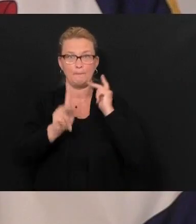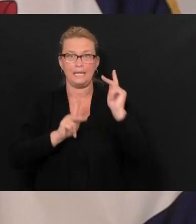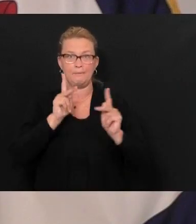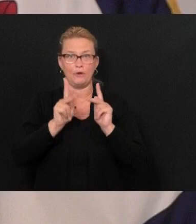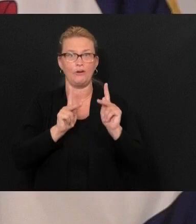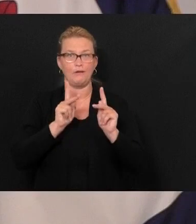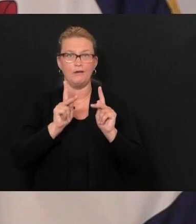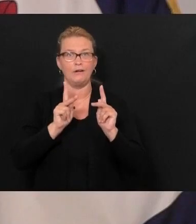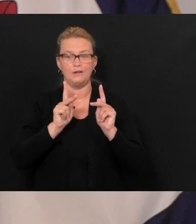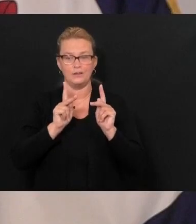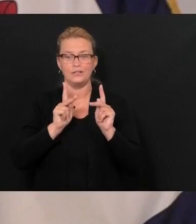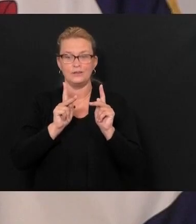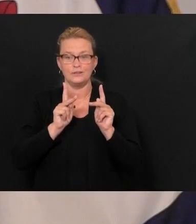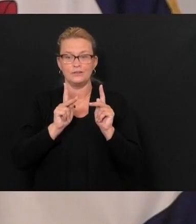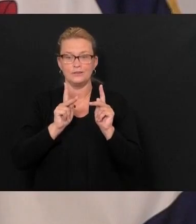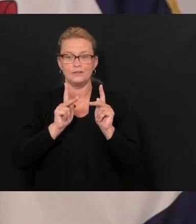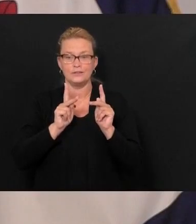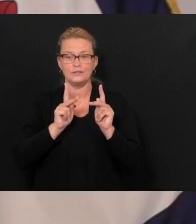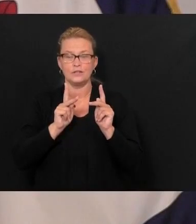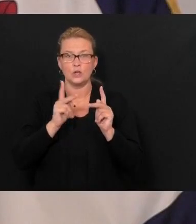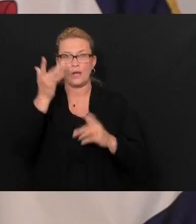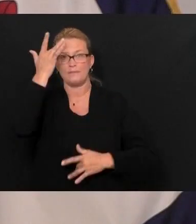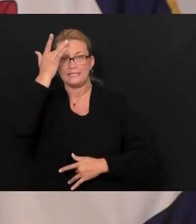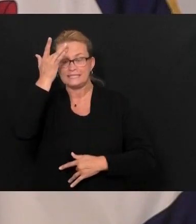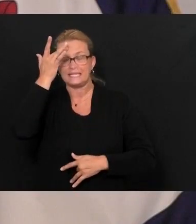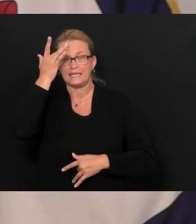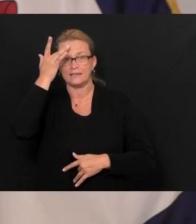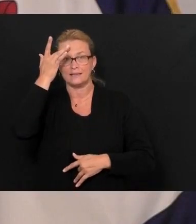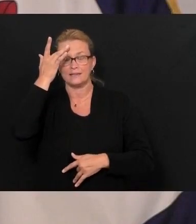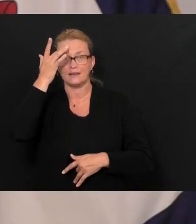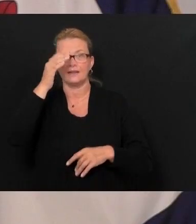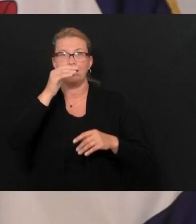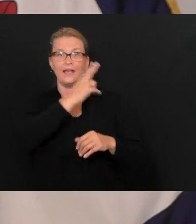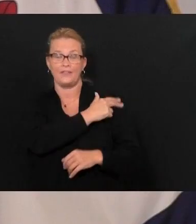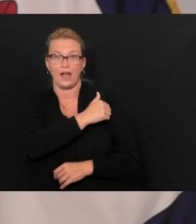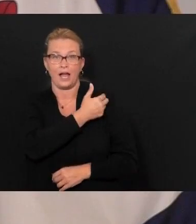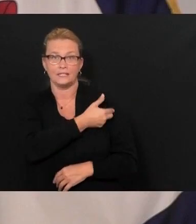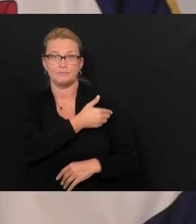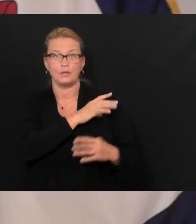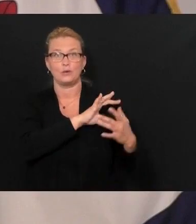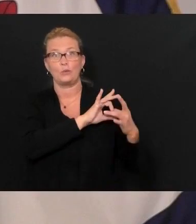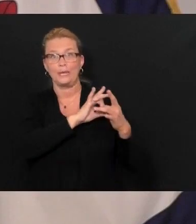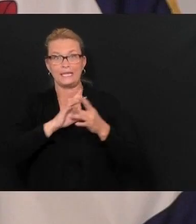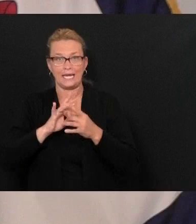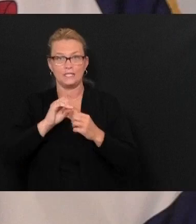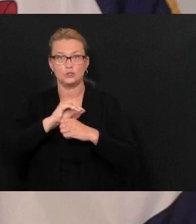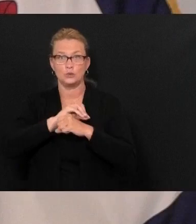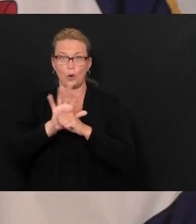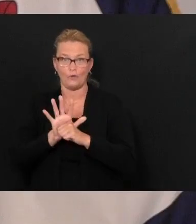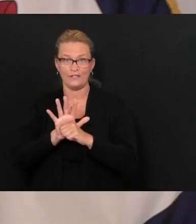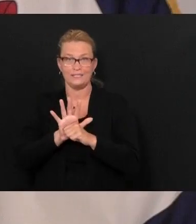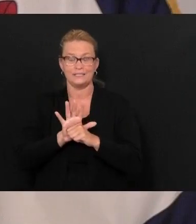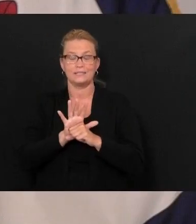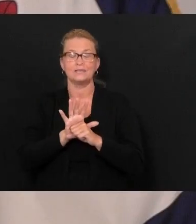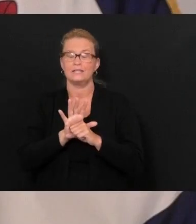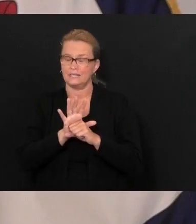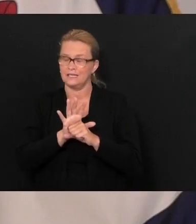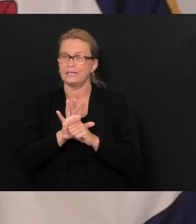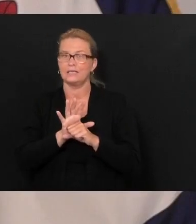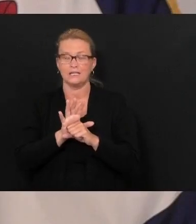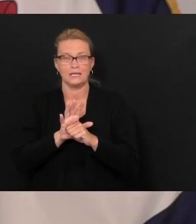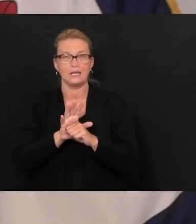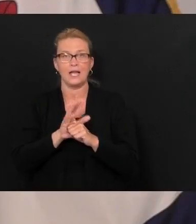hospital that have fallen ill in some way, related to COVID, and so we've surely got